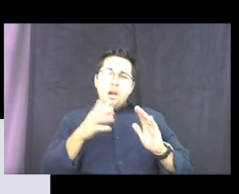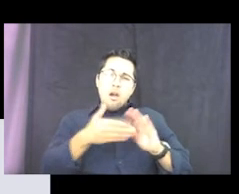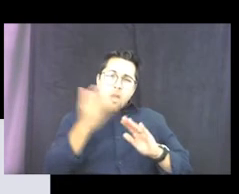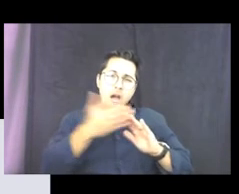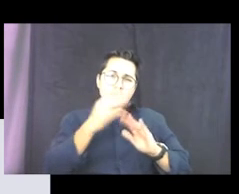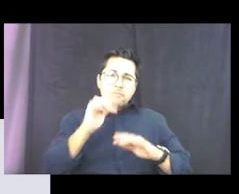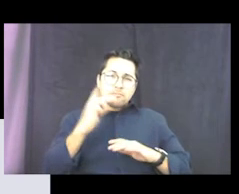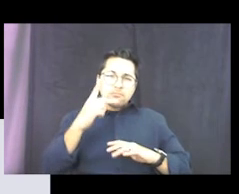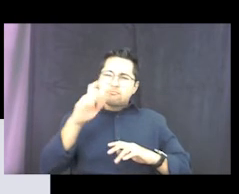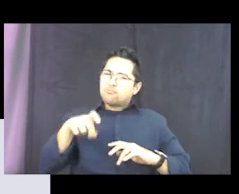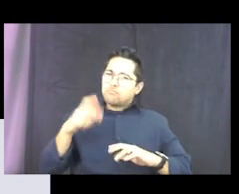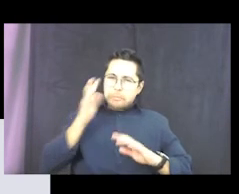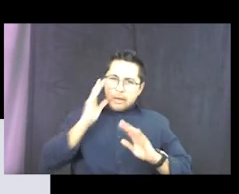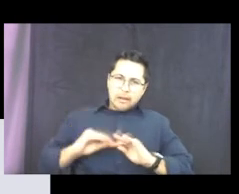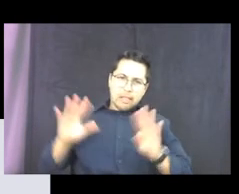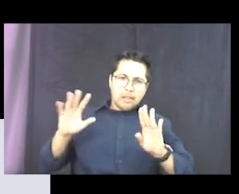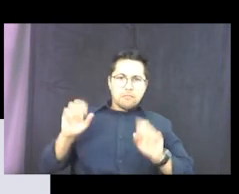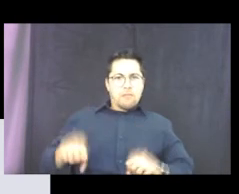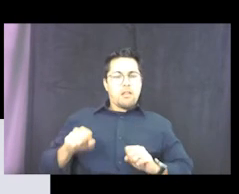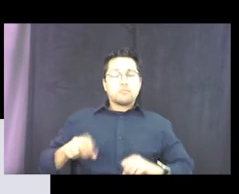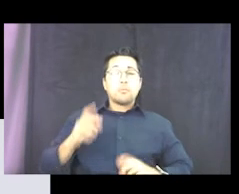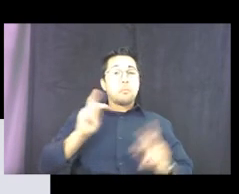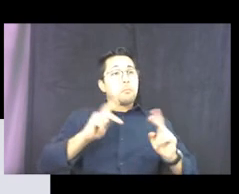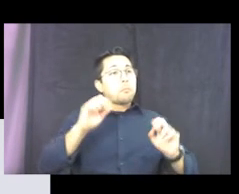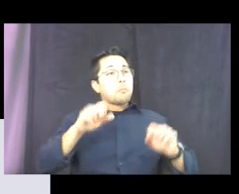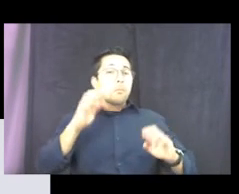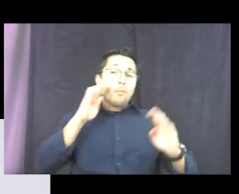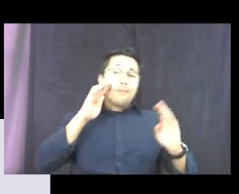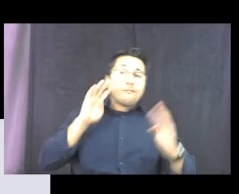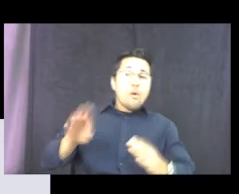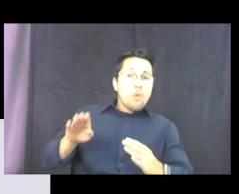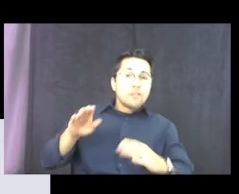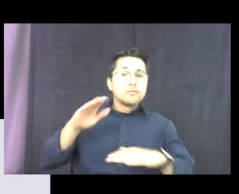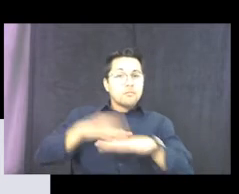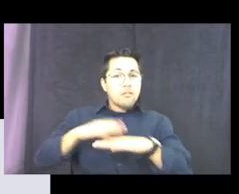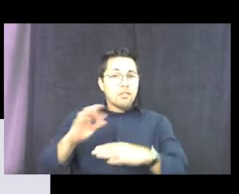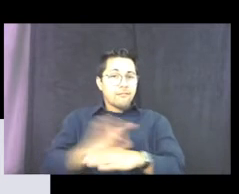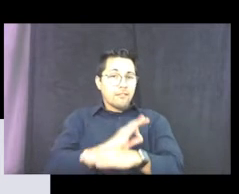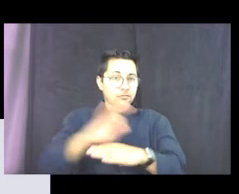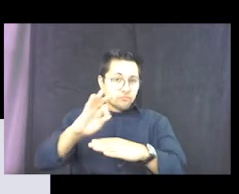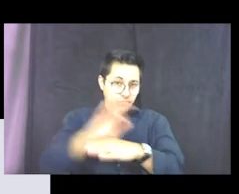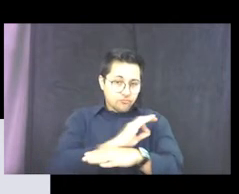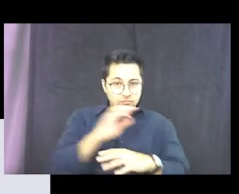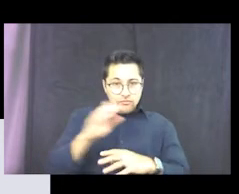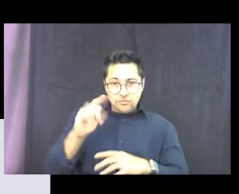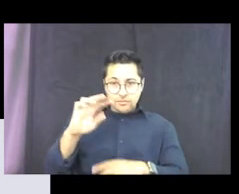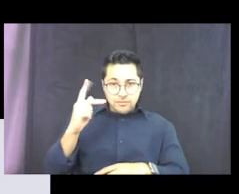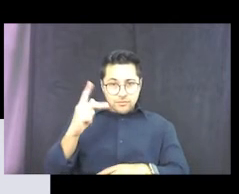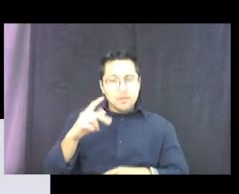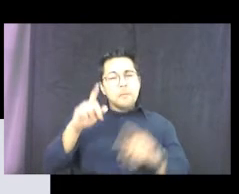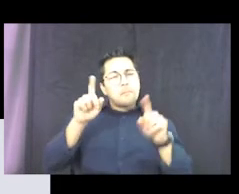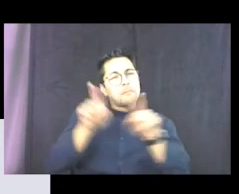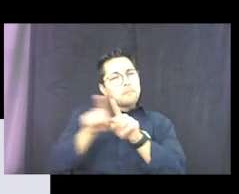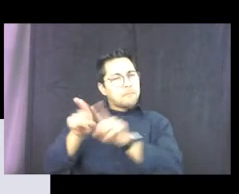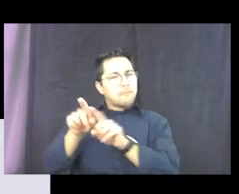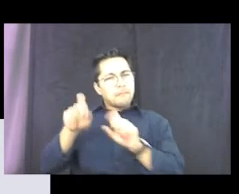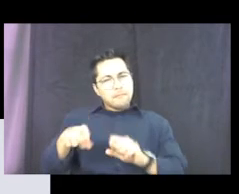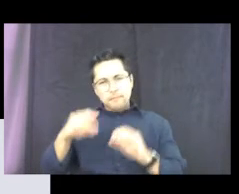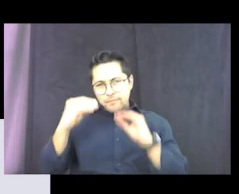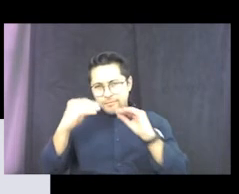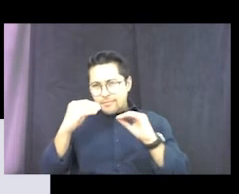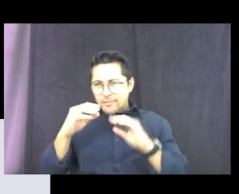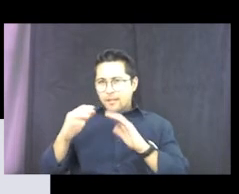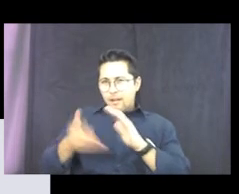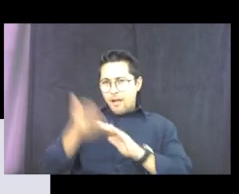as possible, so individuals can focus on that functional task. However, we need to teach those